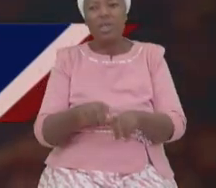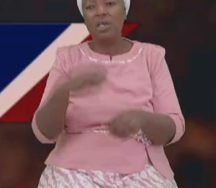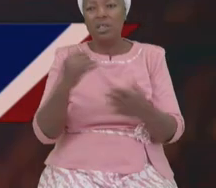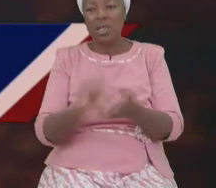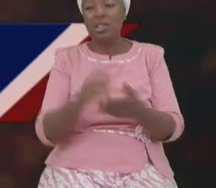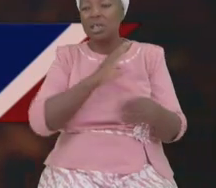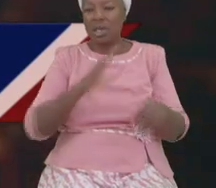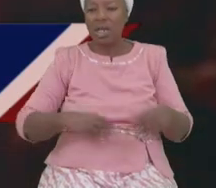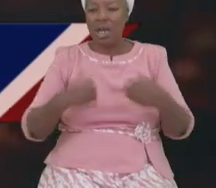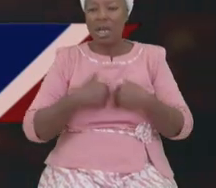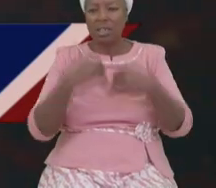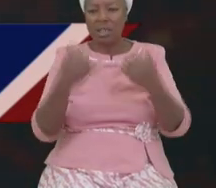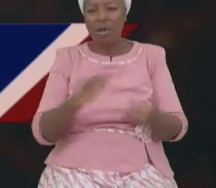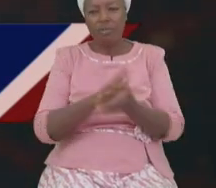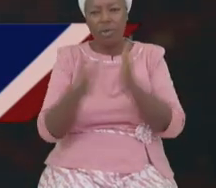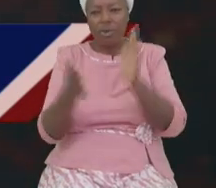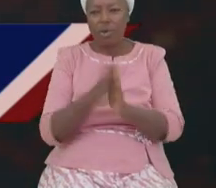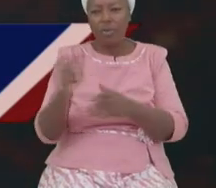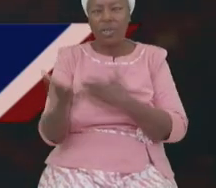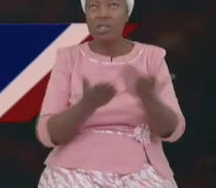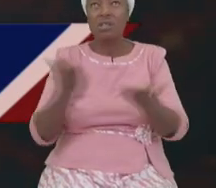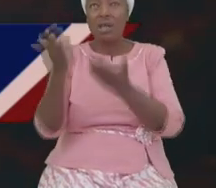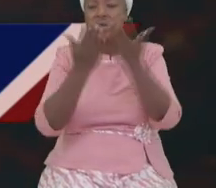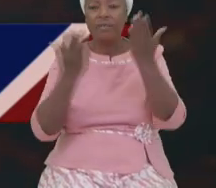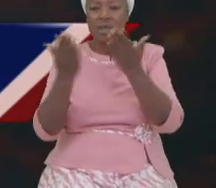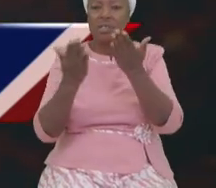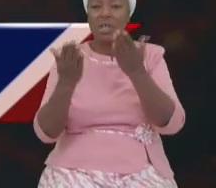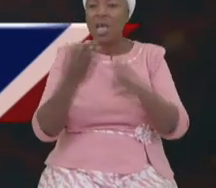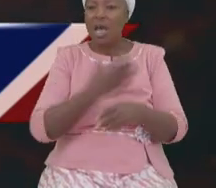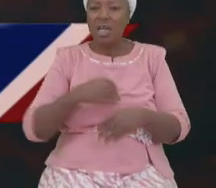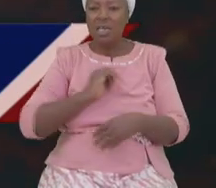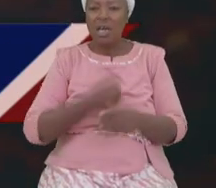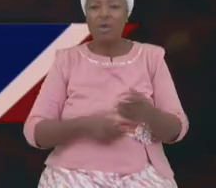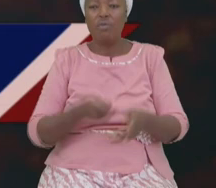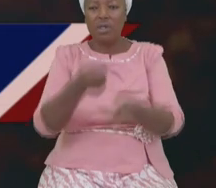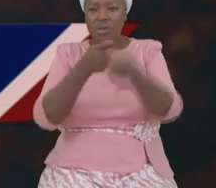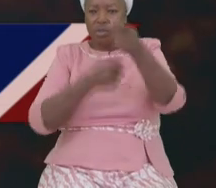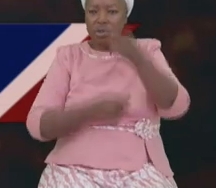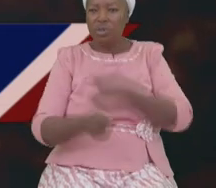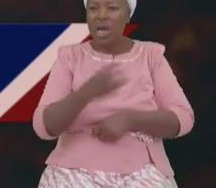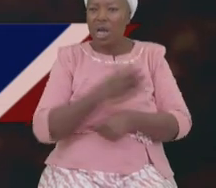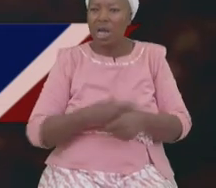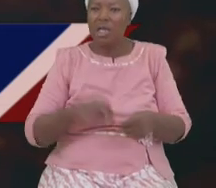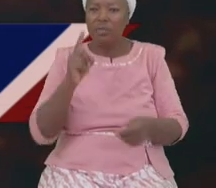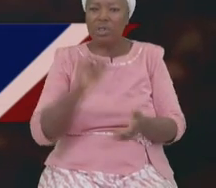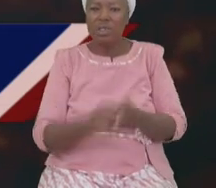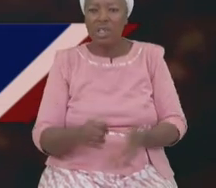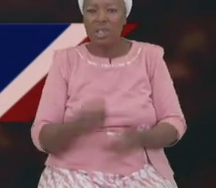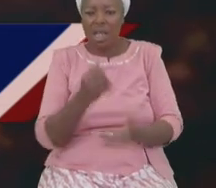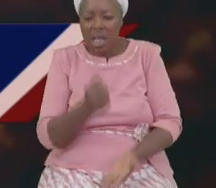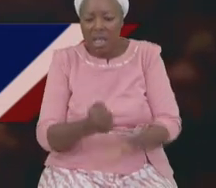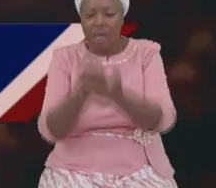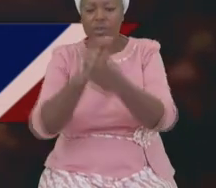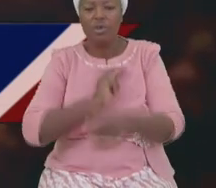now become the sacrifice and our substitute, and the one that helps us